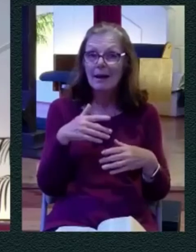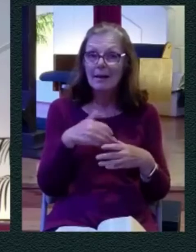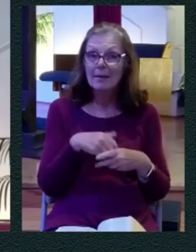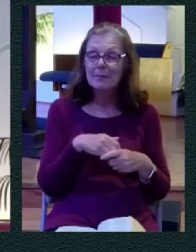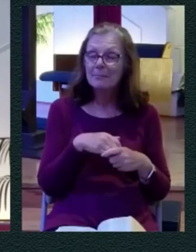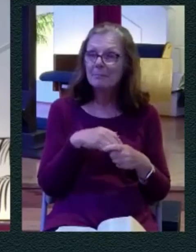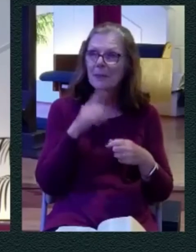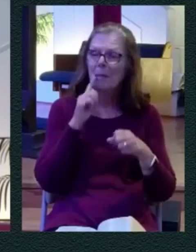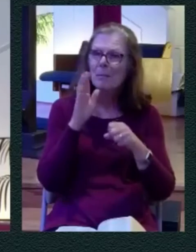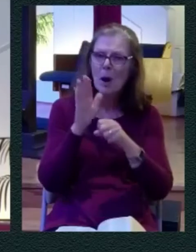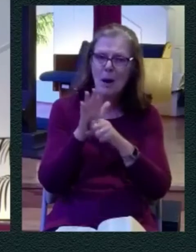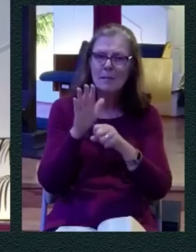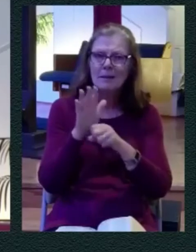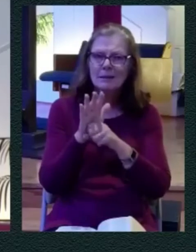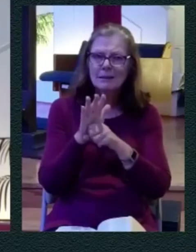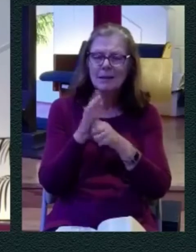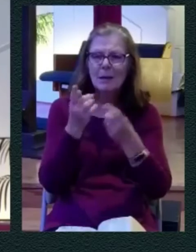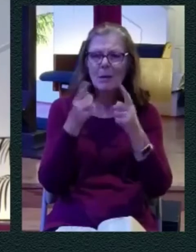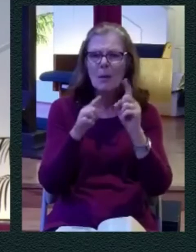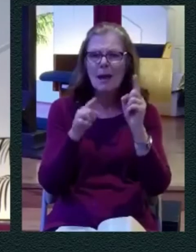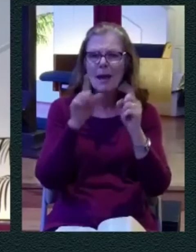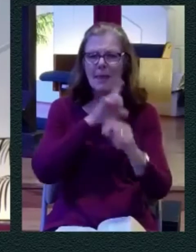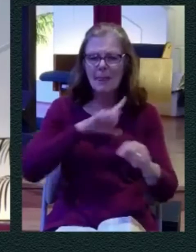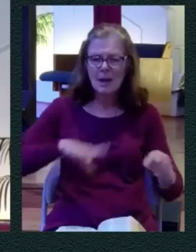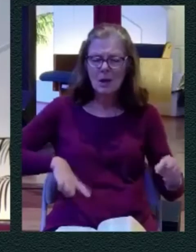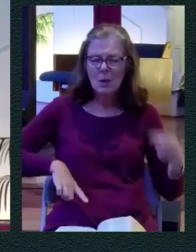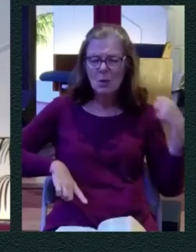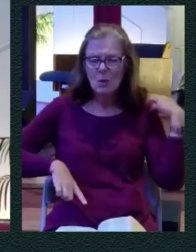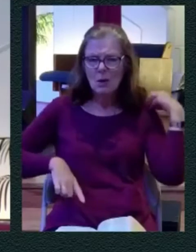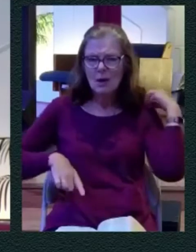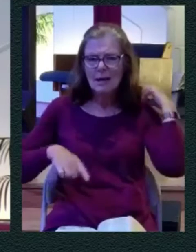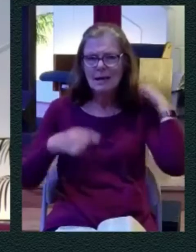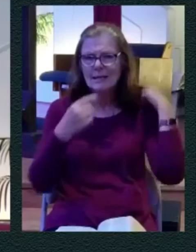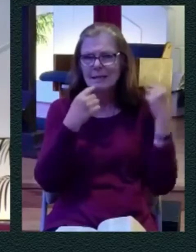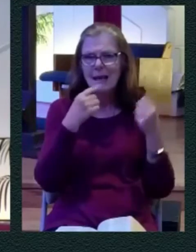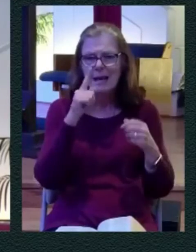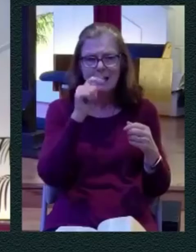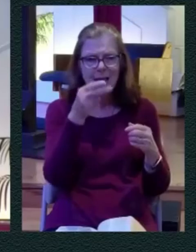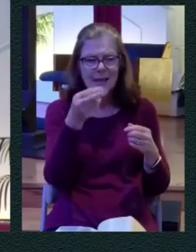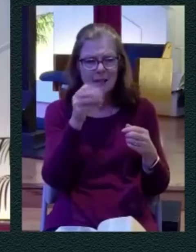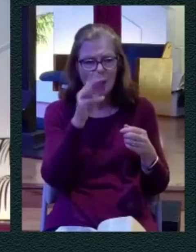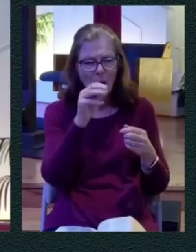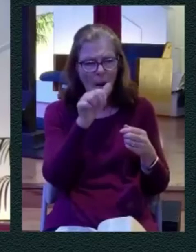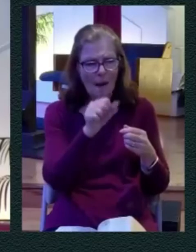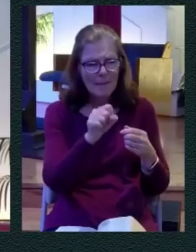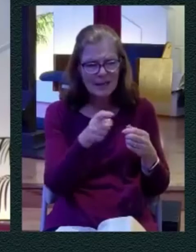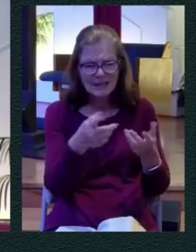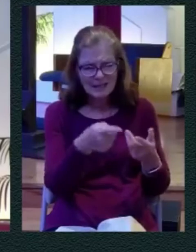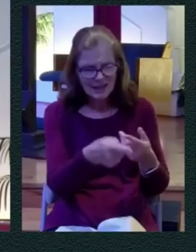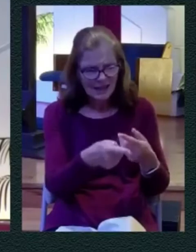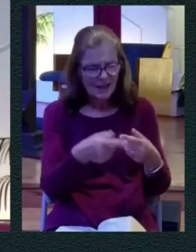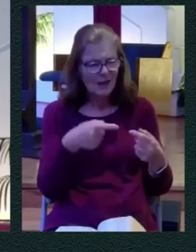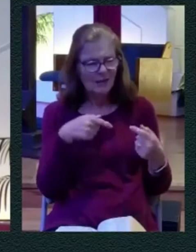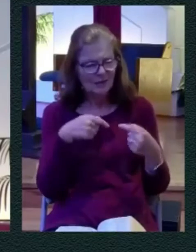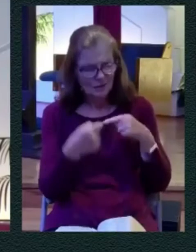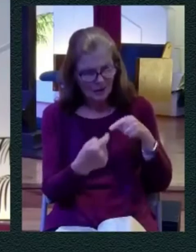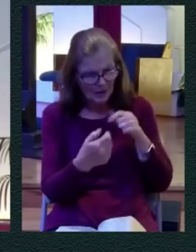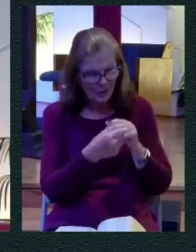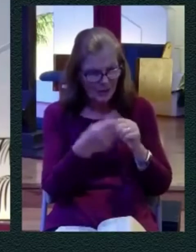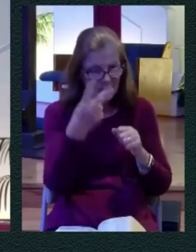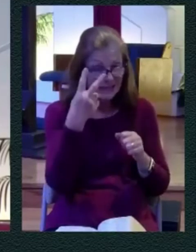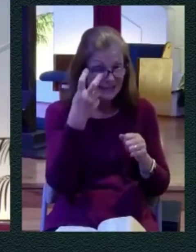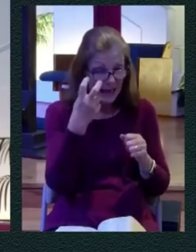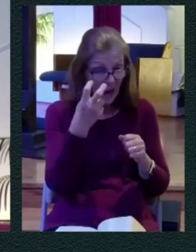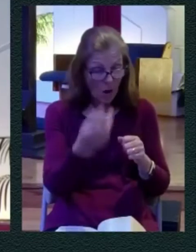when the Lord stood before him and the Lord said, "Thomas, you're struggling with doubt. Put your hand in my wounds."